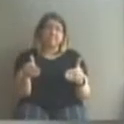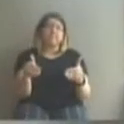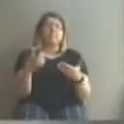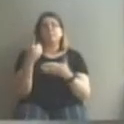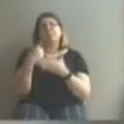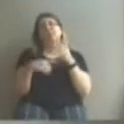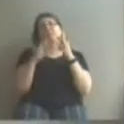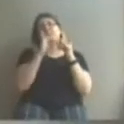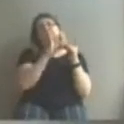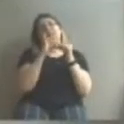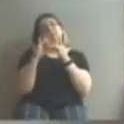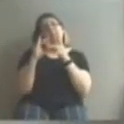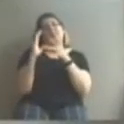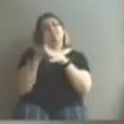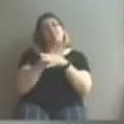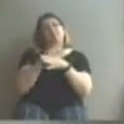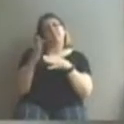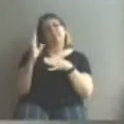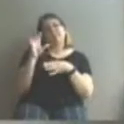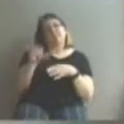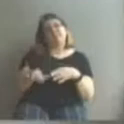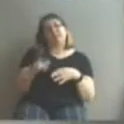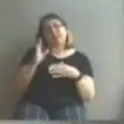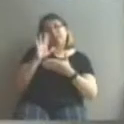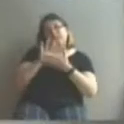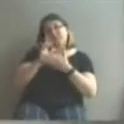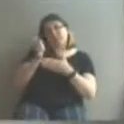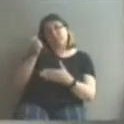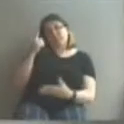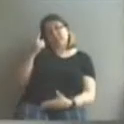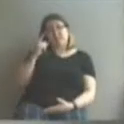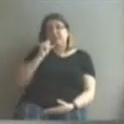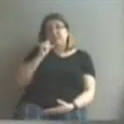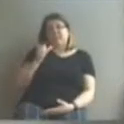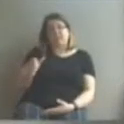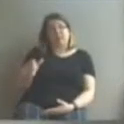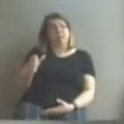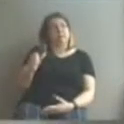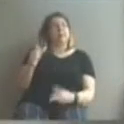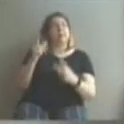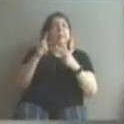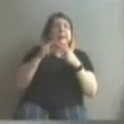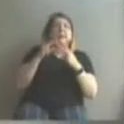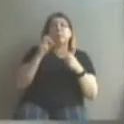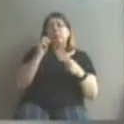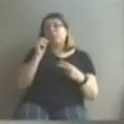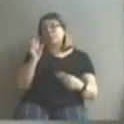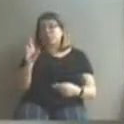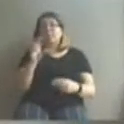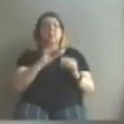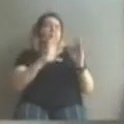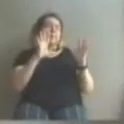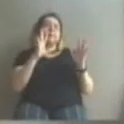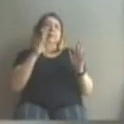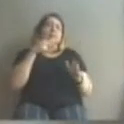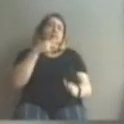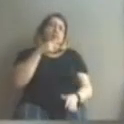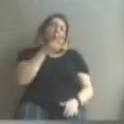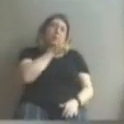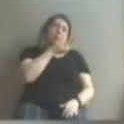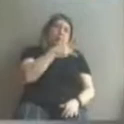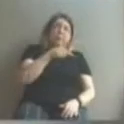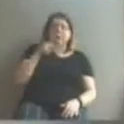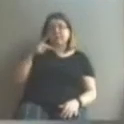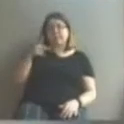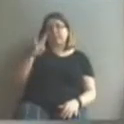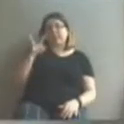what is the relationship between those pieces, and do schools understand that it's not in either or? I mean, clearly they do with RP-PBIS because